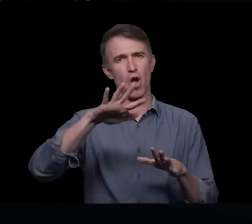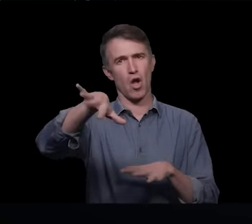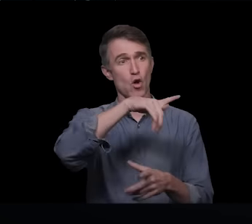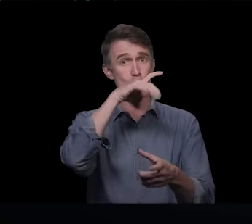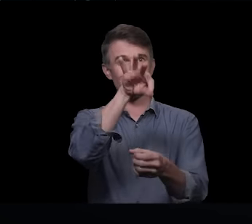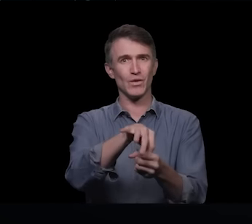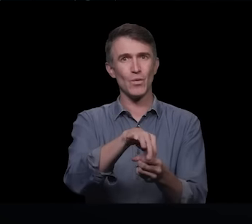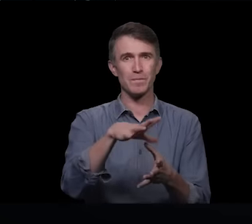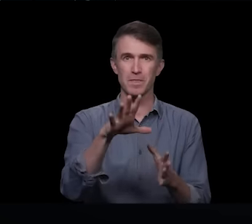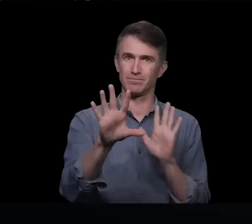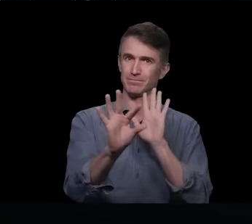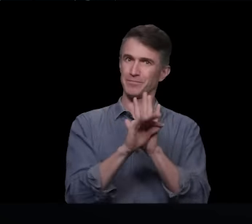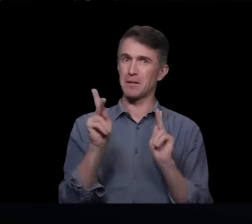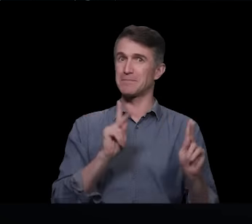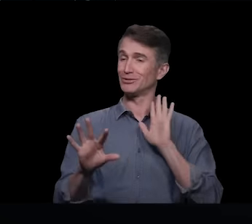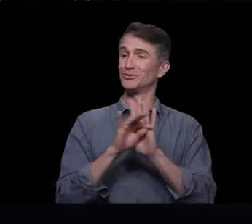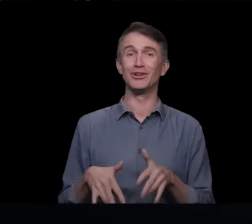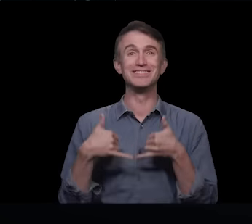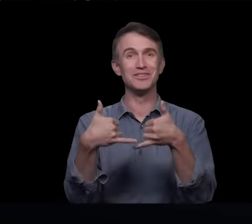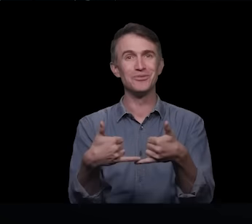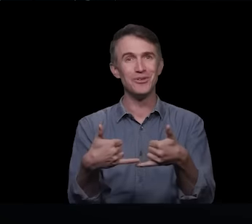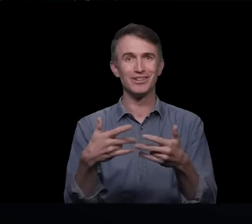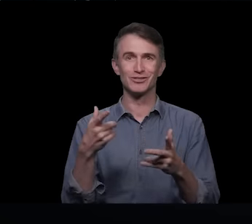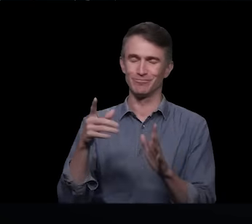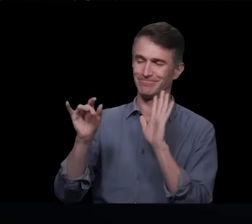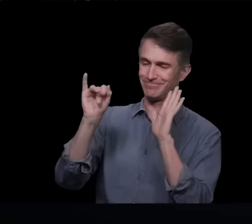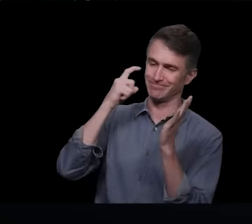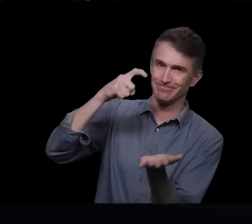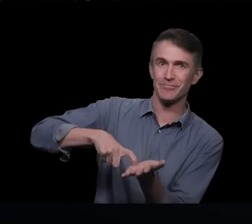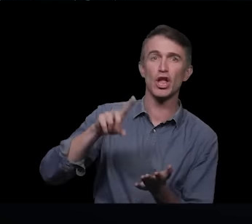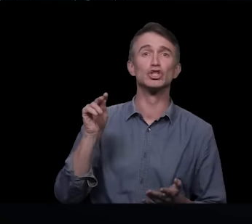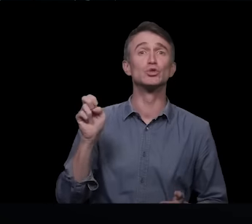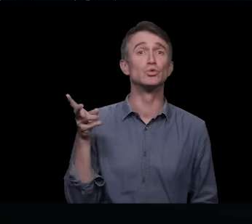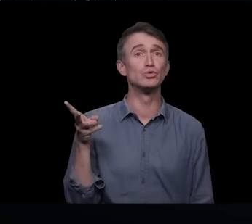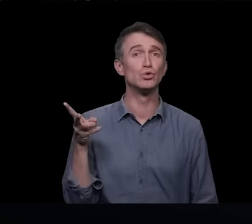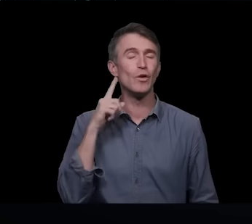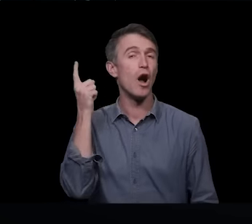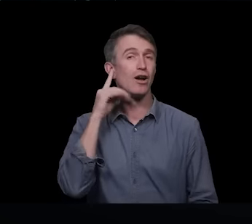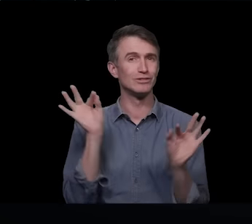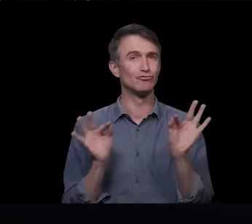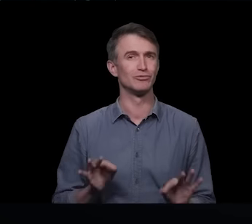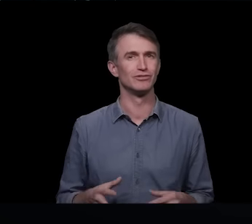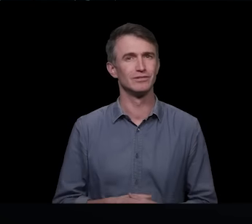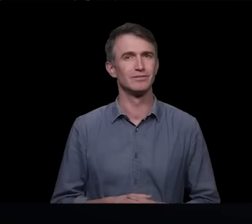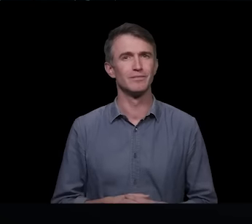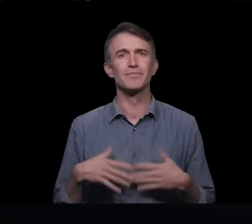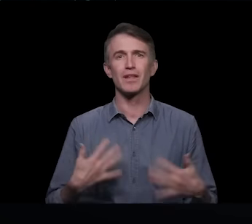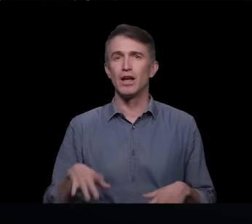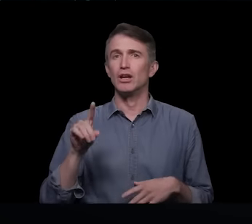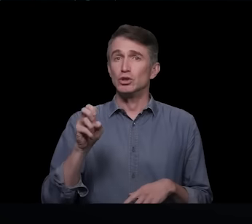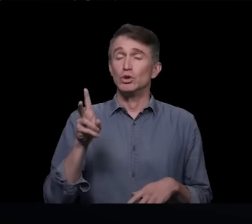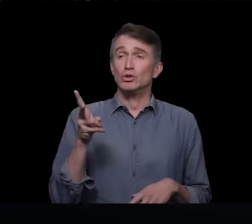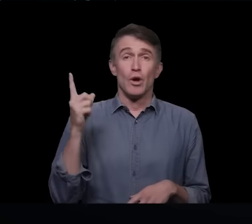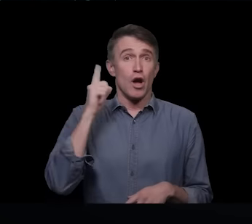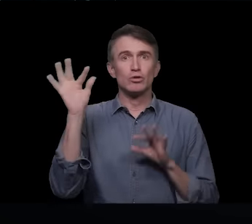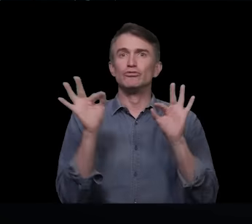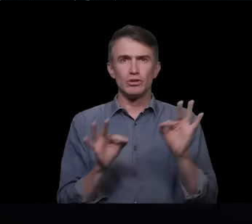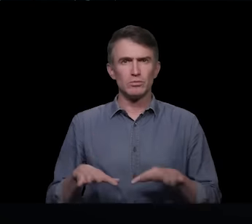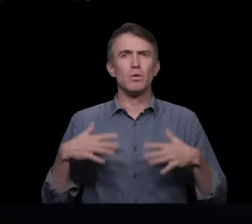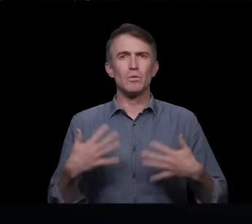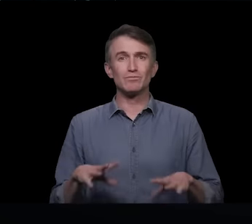and everyone who voted for this year's People's Choice Award for audio description on Dune 2. Dune 2's